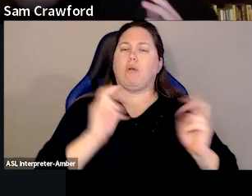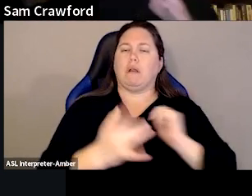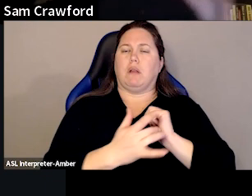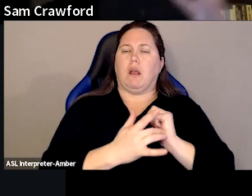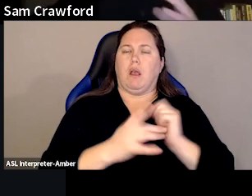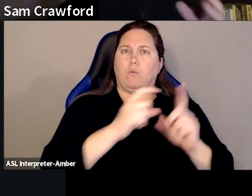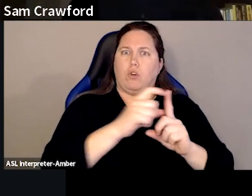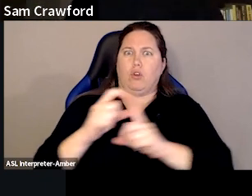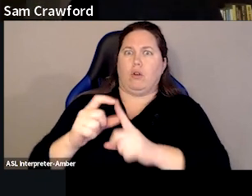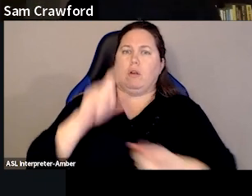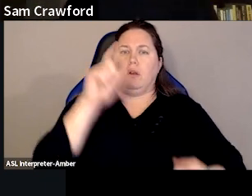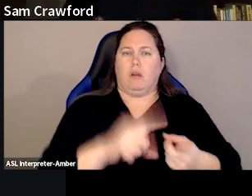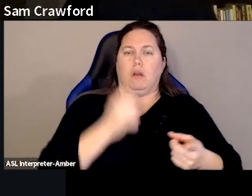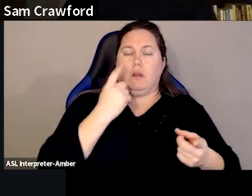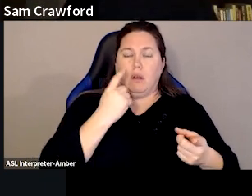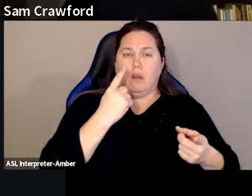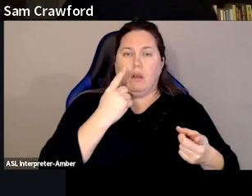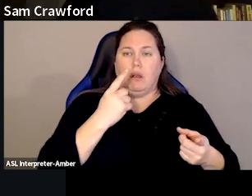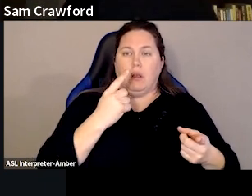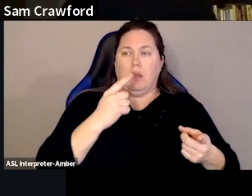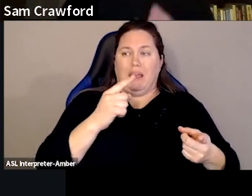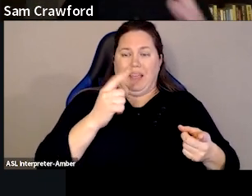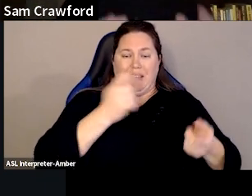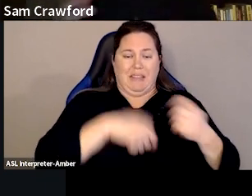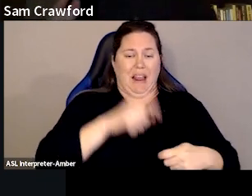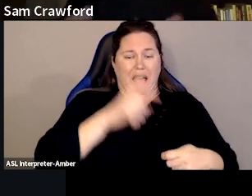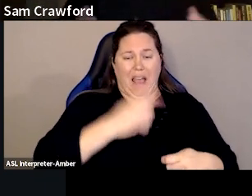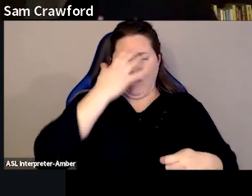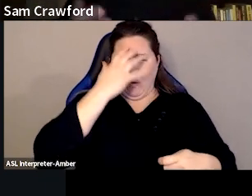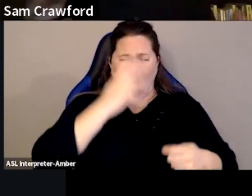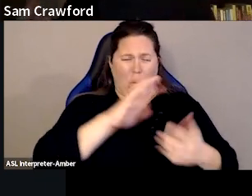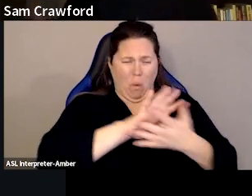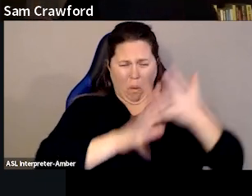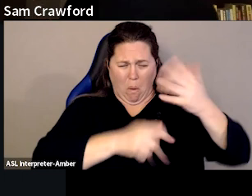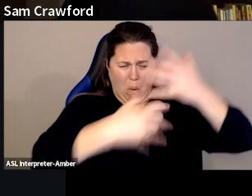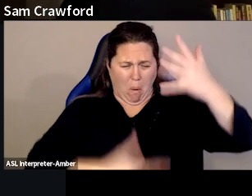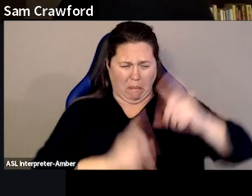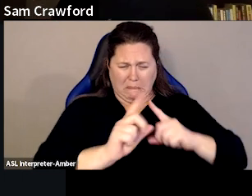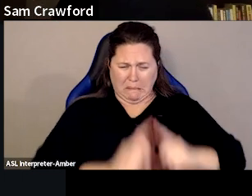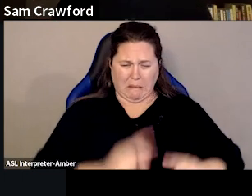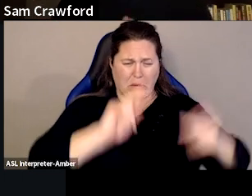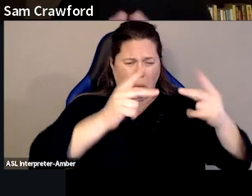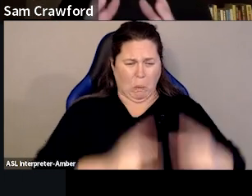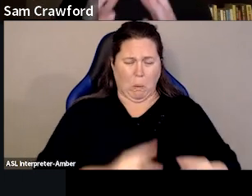know 18 variants of Klingon and talking all these code-based